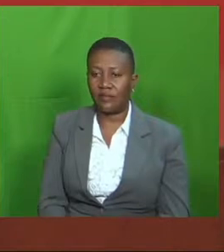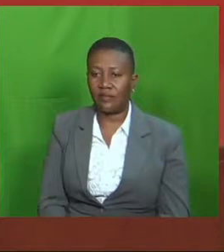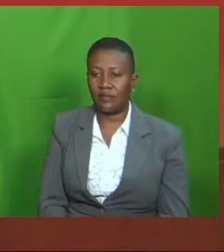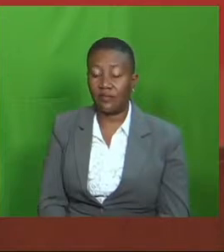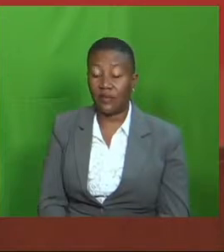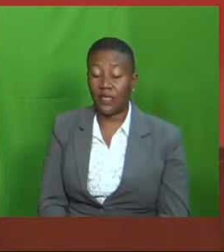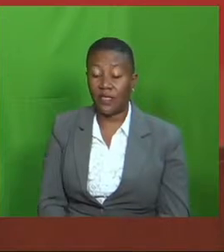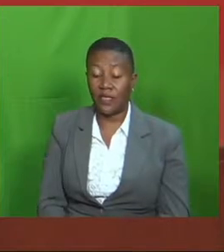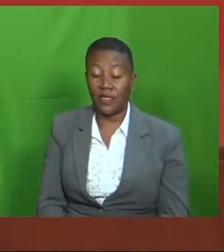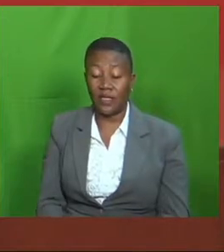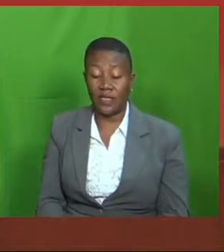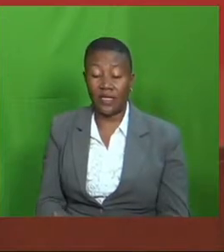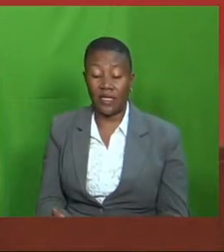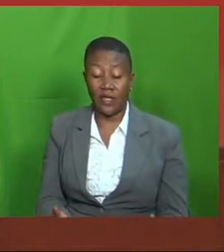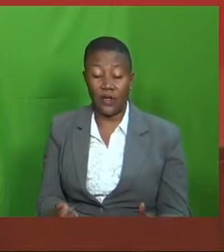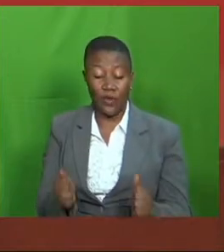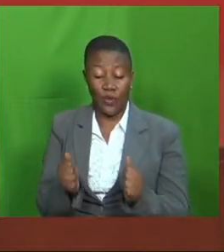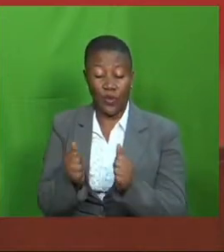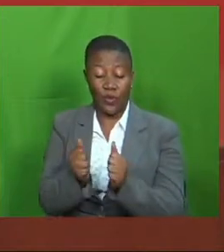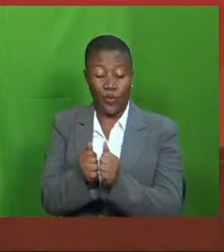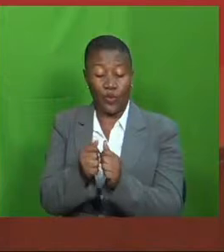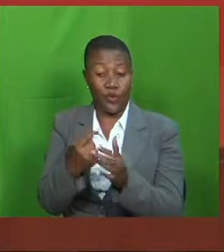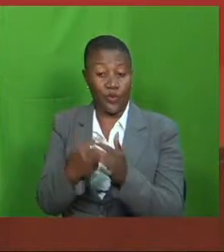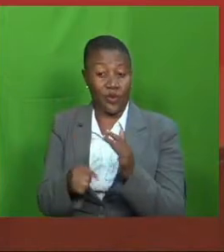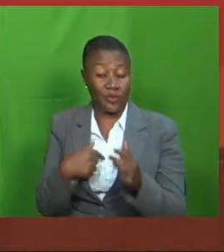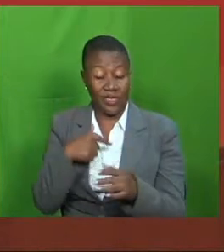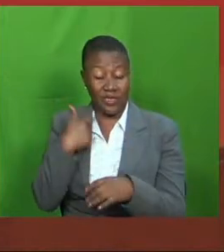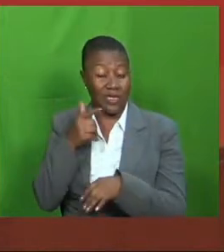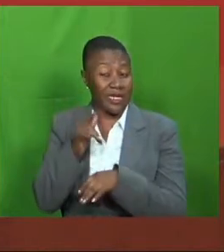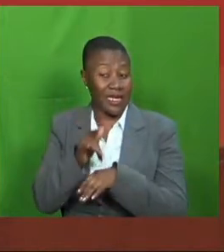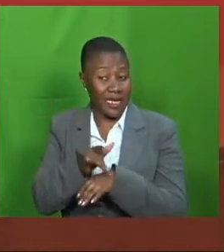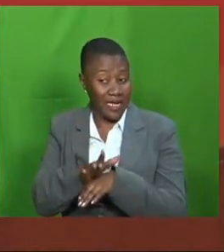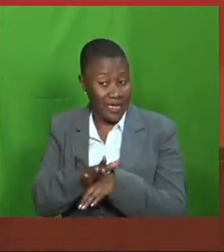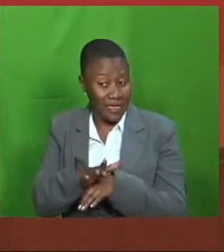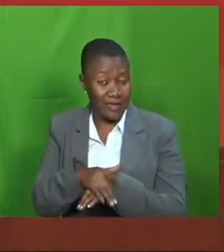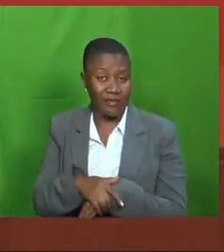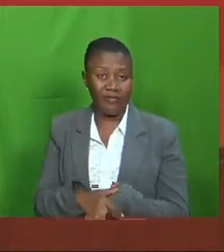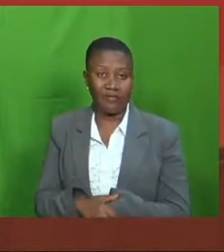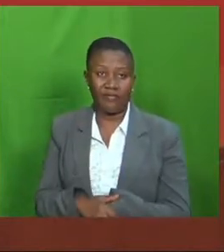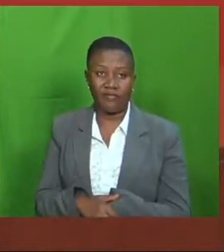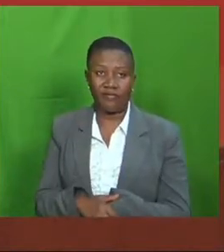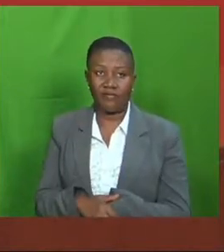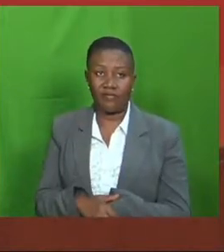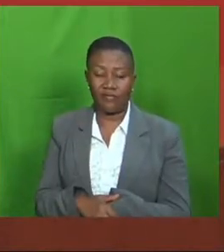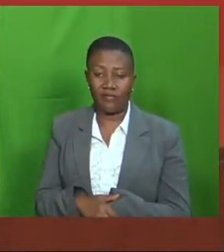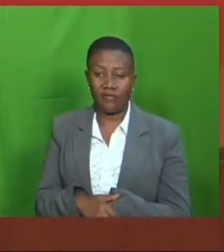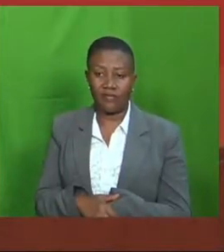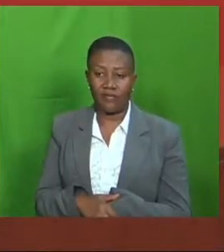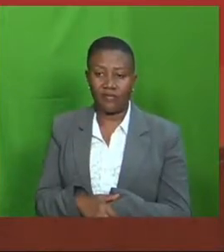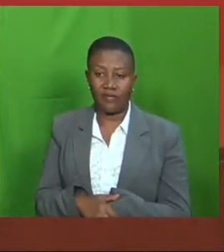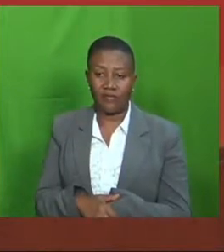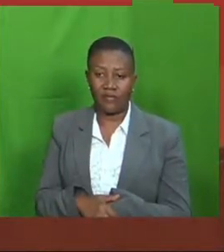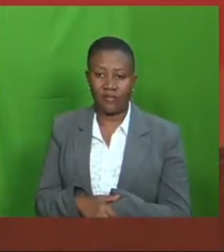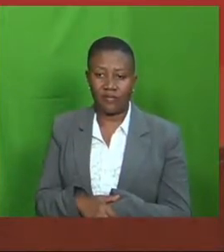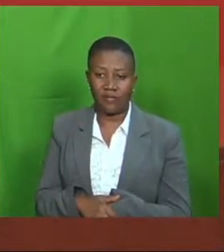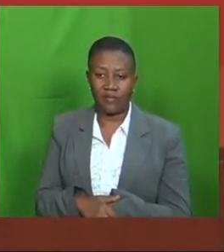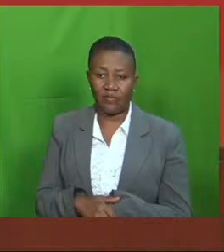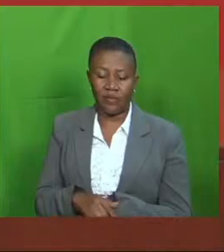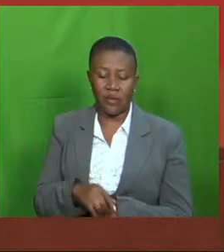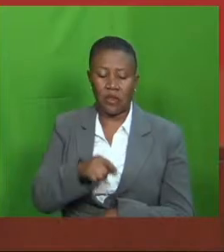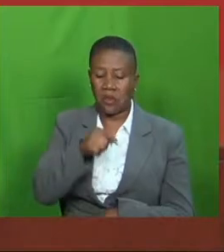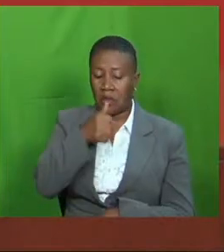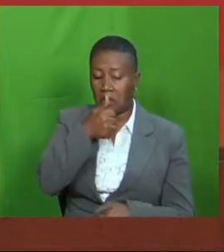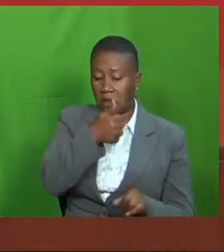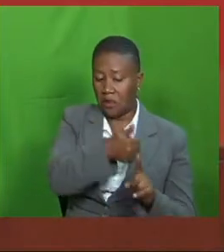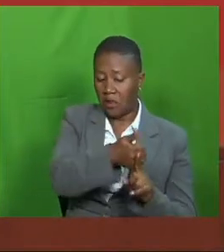as I stated earlier on, you are totally entitled to disagree